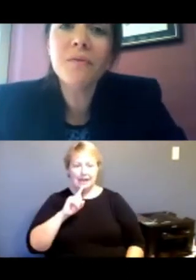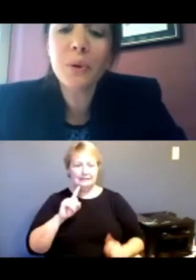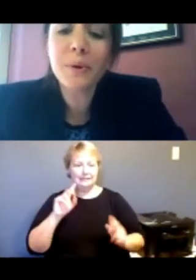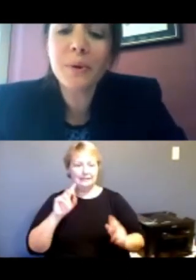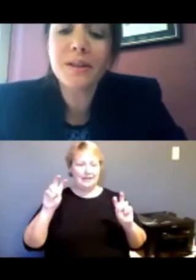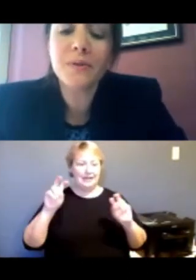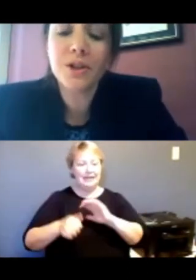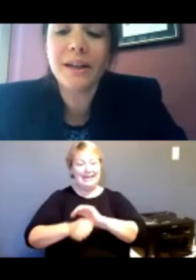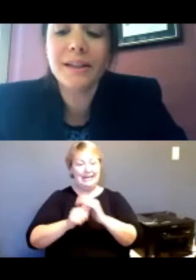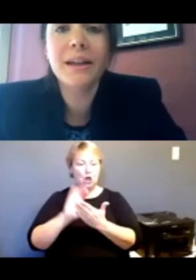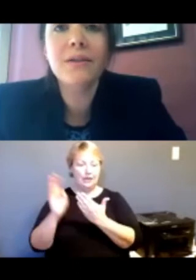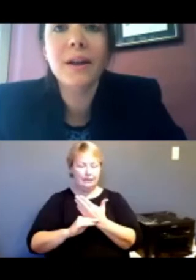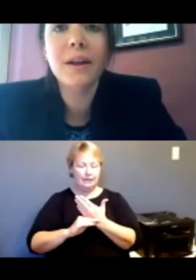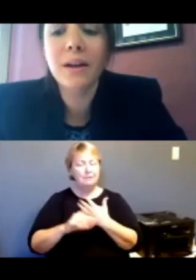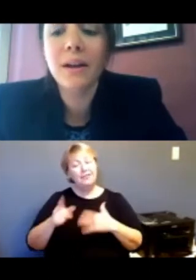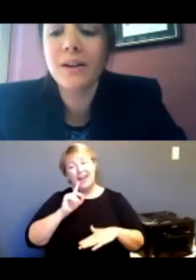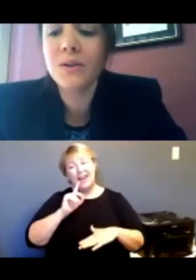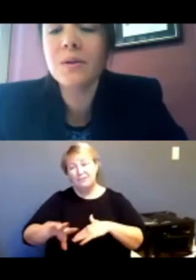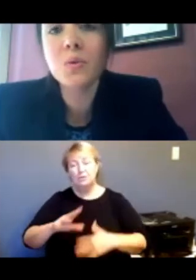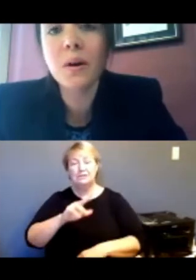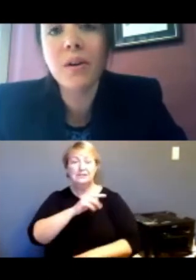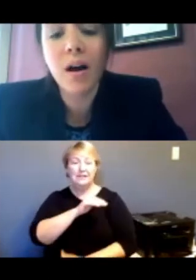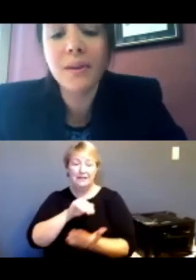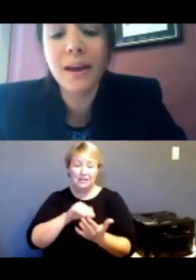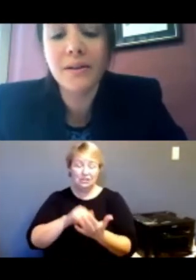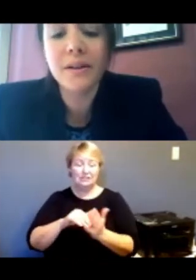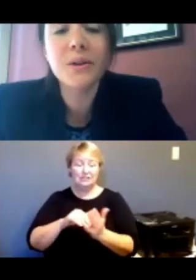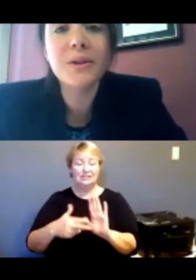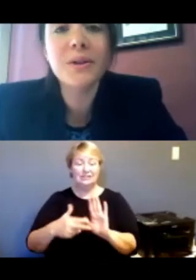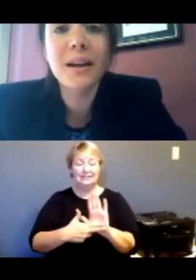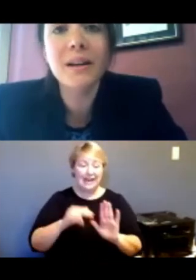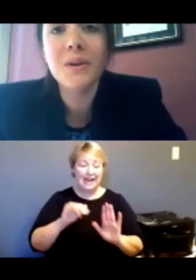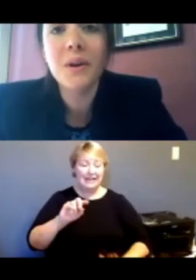which influences physician identity development as students absorb the commonly held